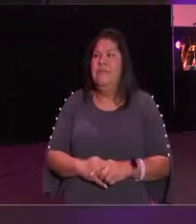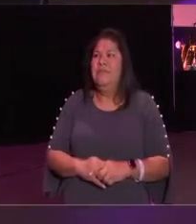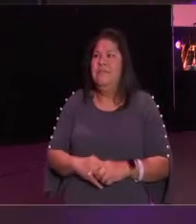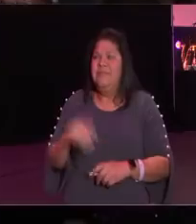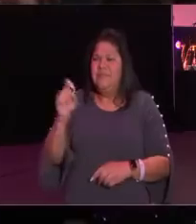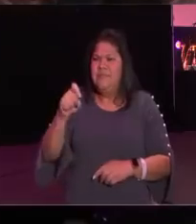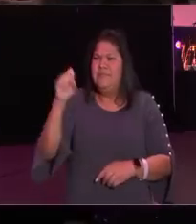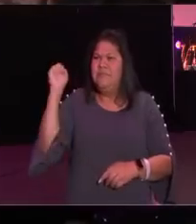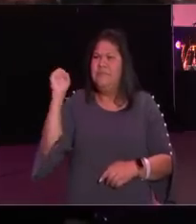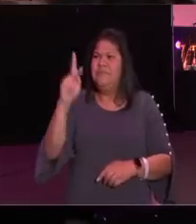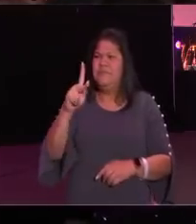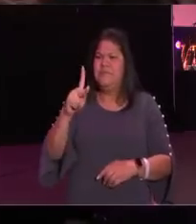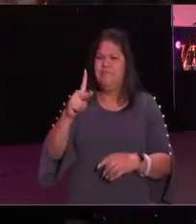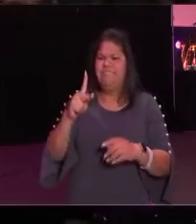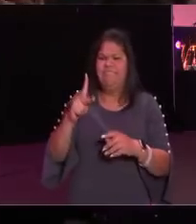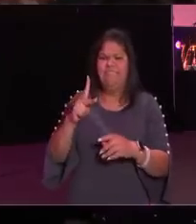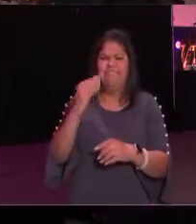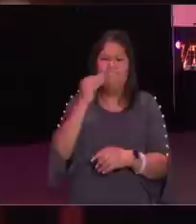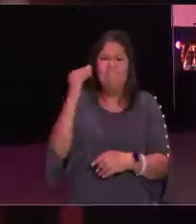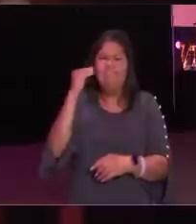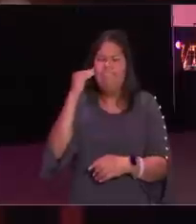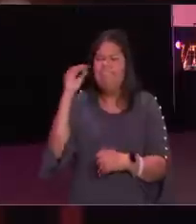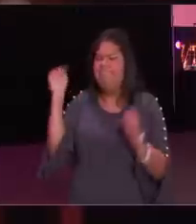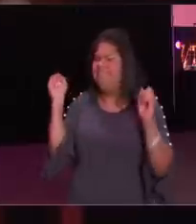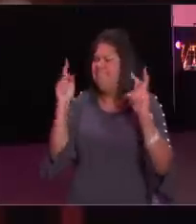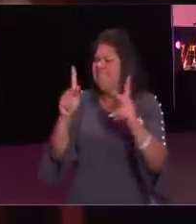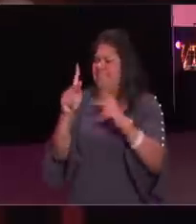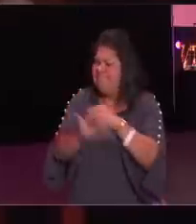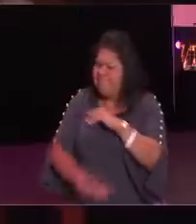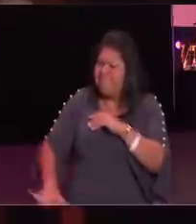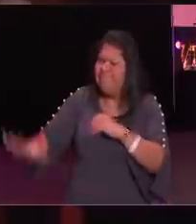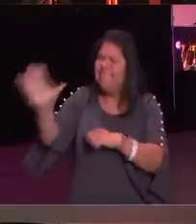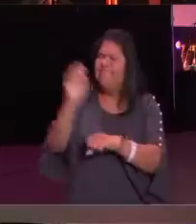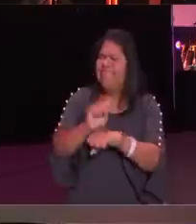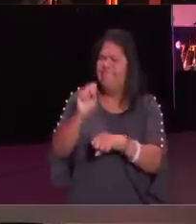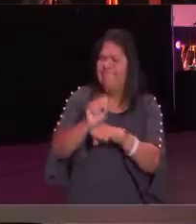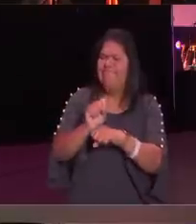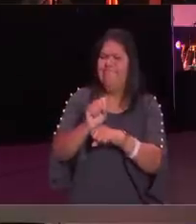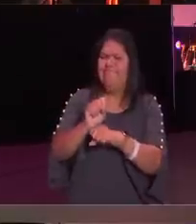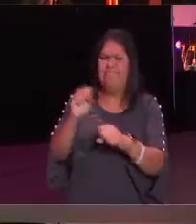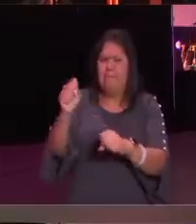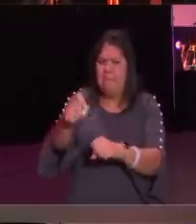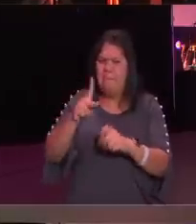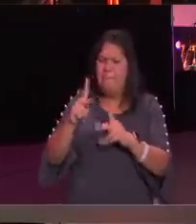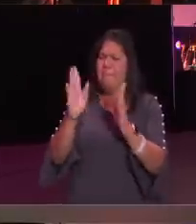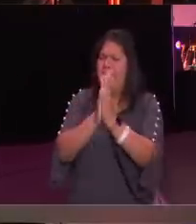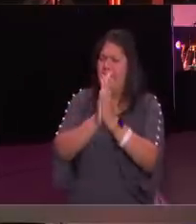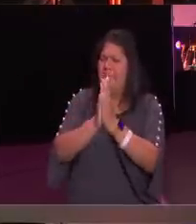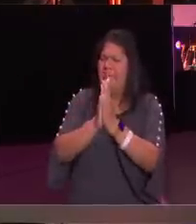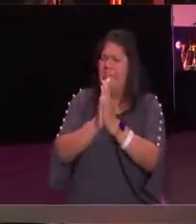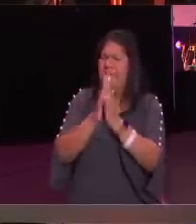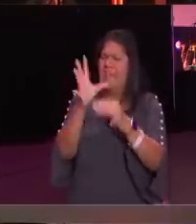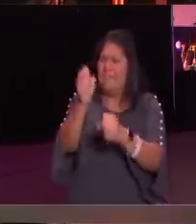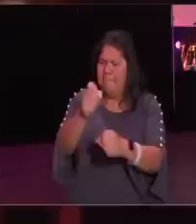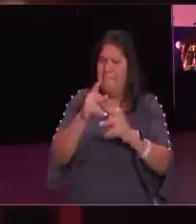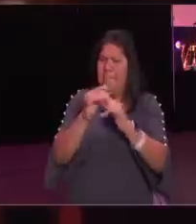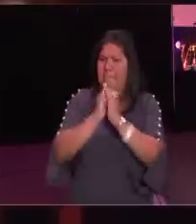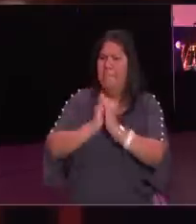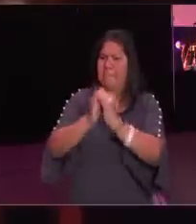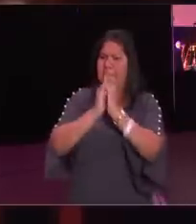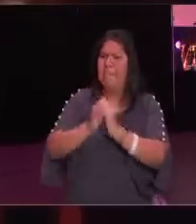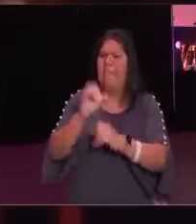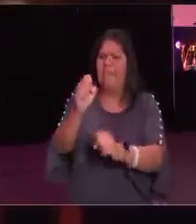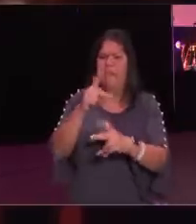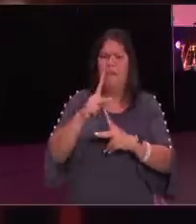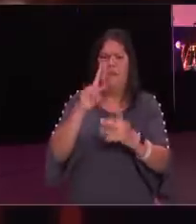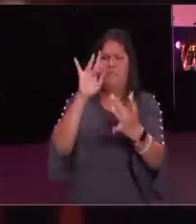We've got to go back to the homes, back to the field, back to prayer, back to intercession,